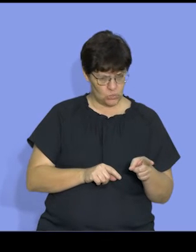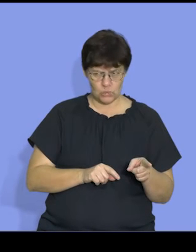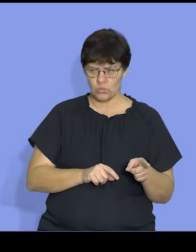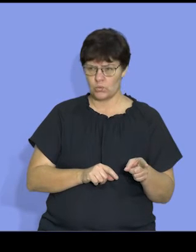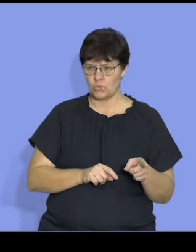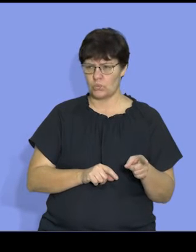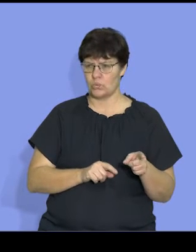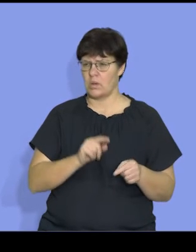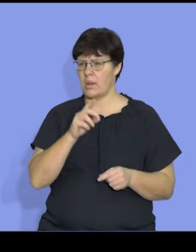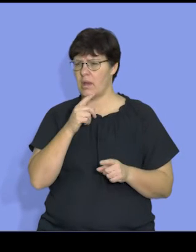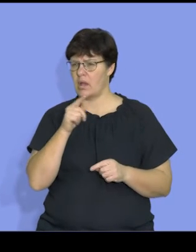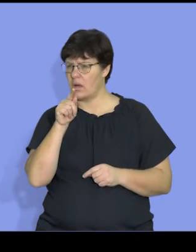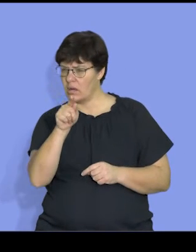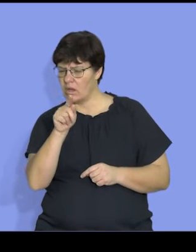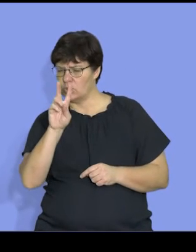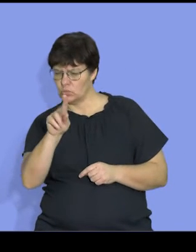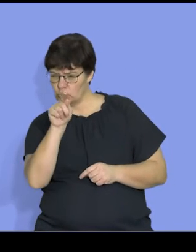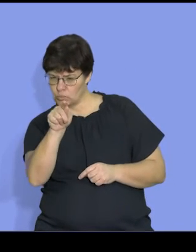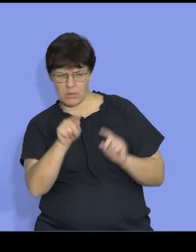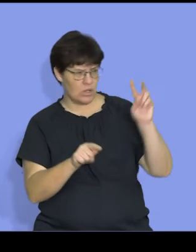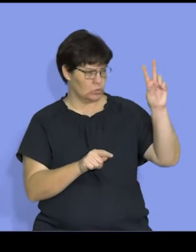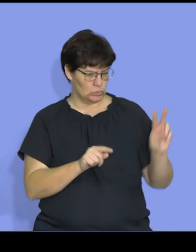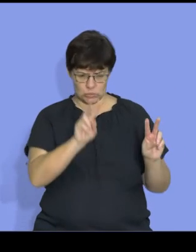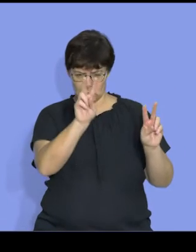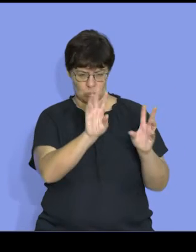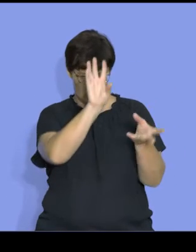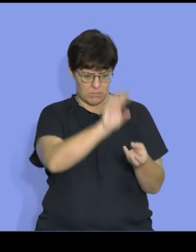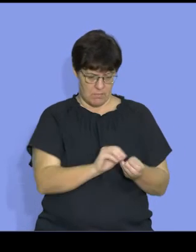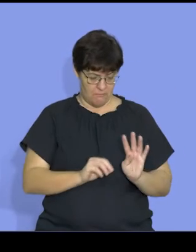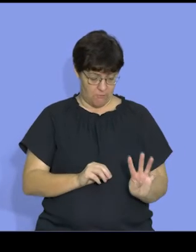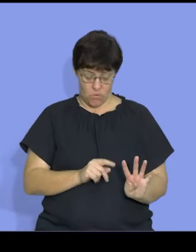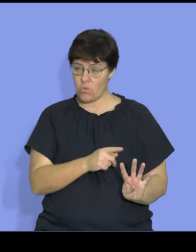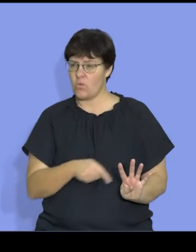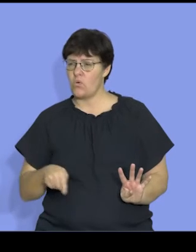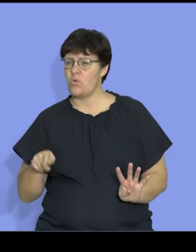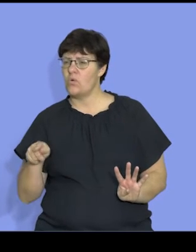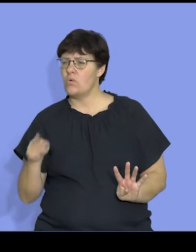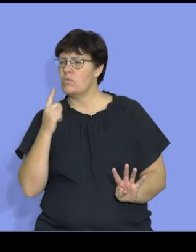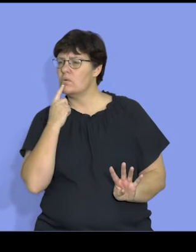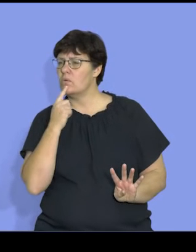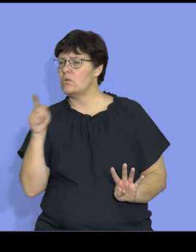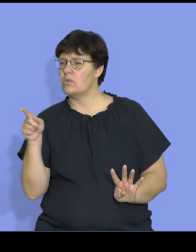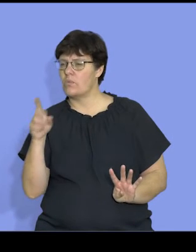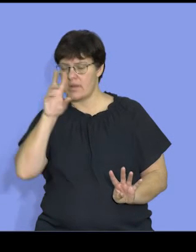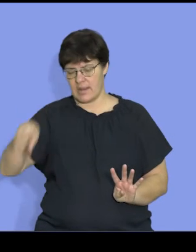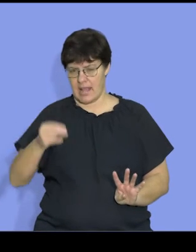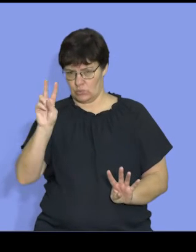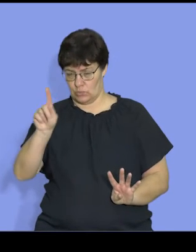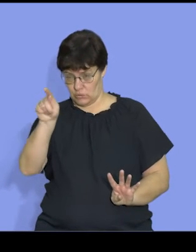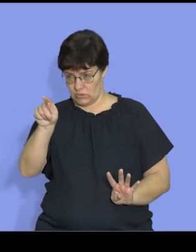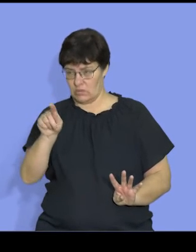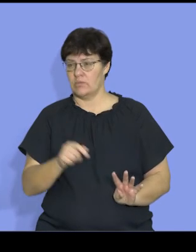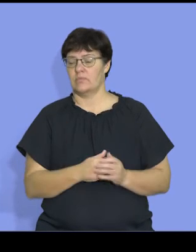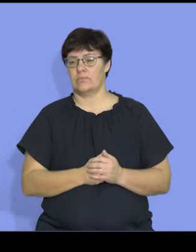it's 4, right? 2 from the sulfuric acid, and then 2 in potassium hydroxide. Then we can put a 2